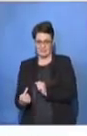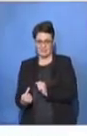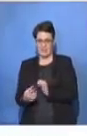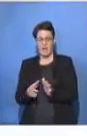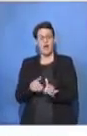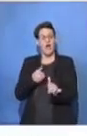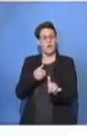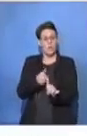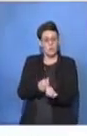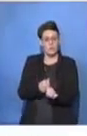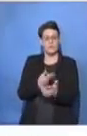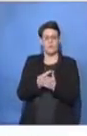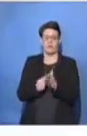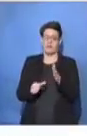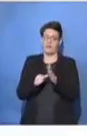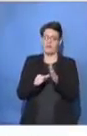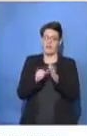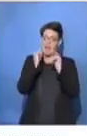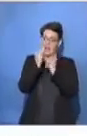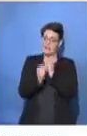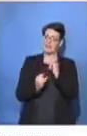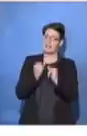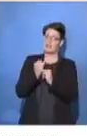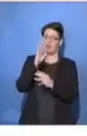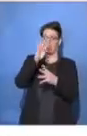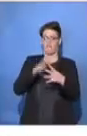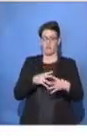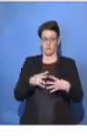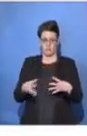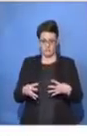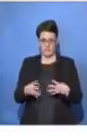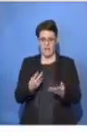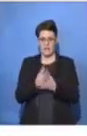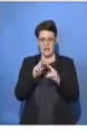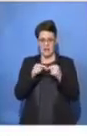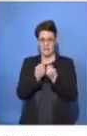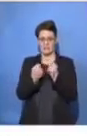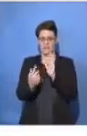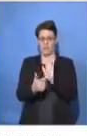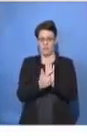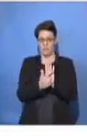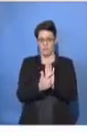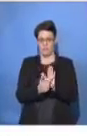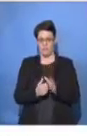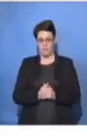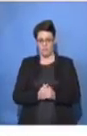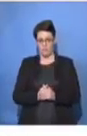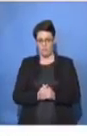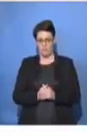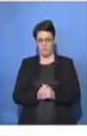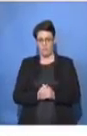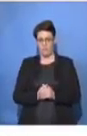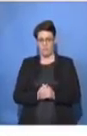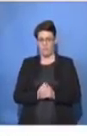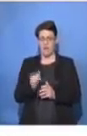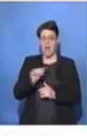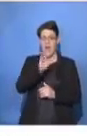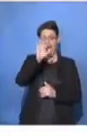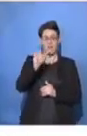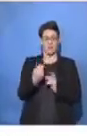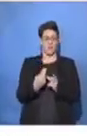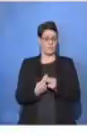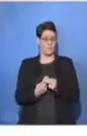accordance with key international normative frameworks and national laws. The African